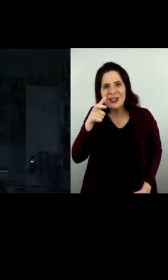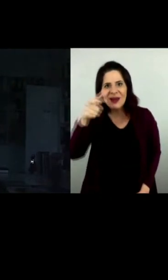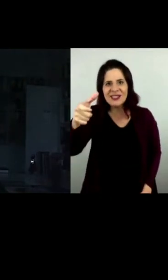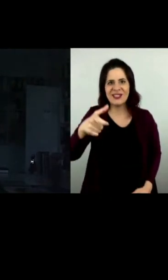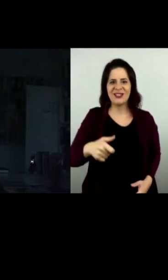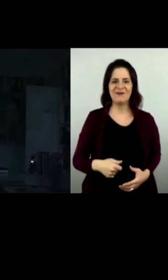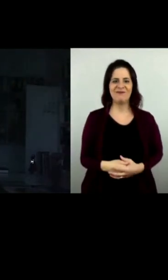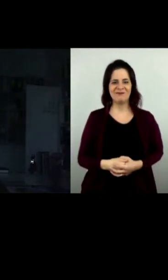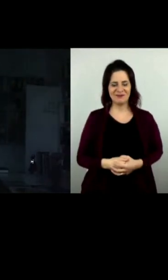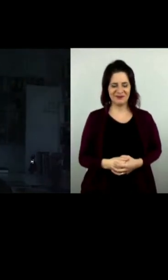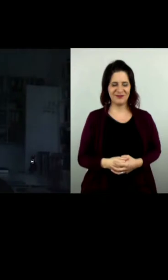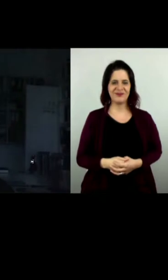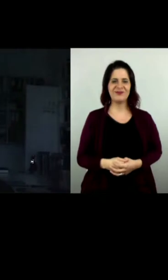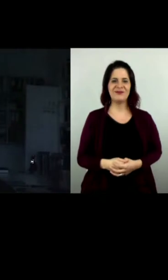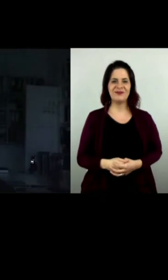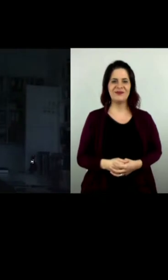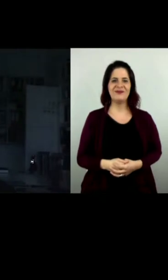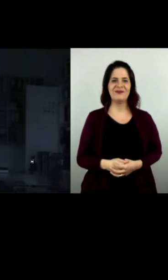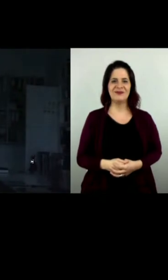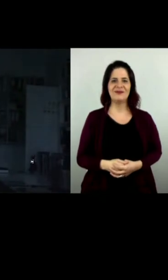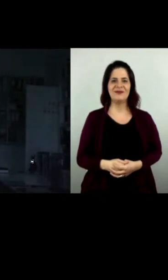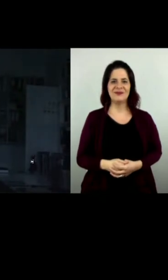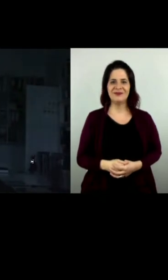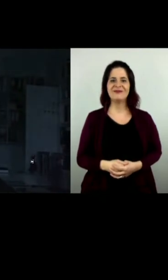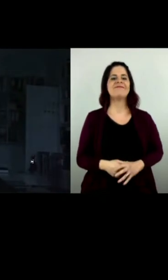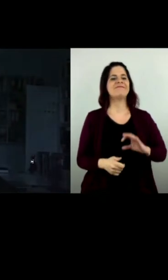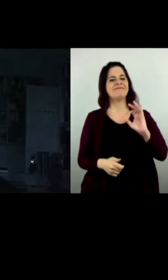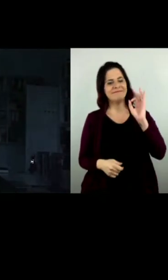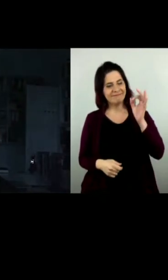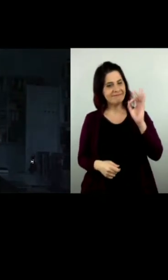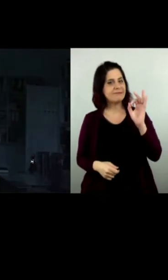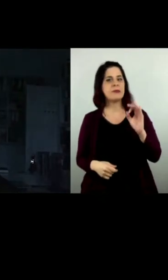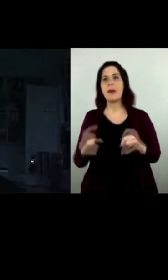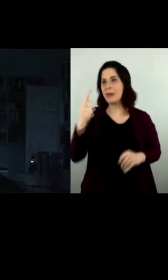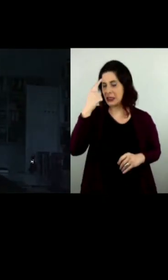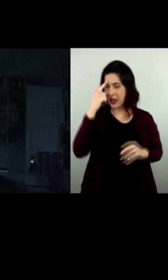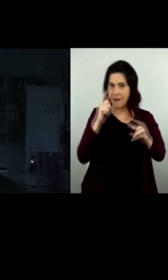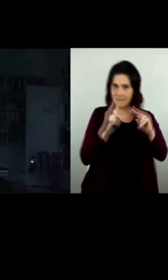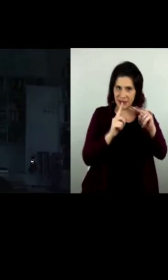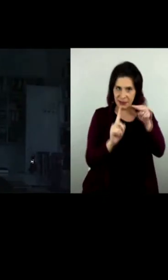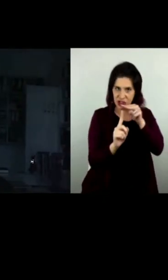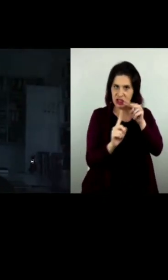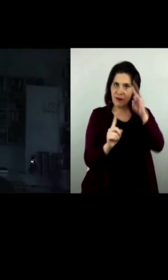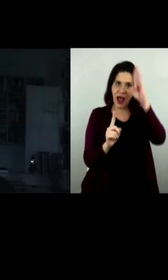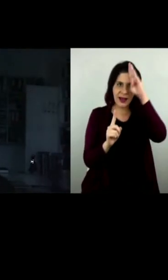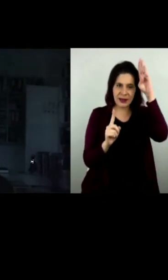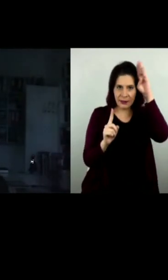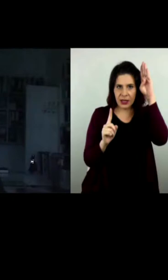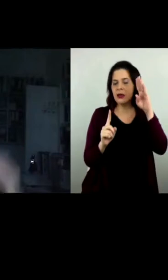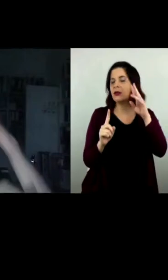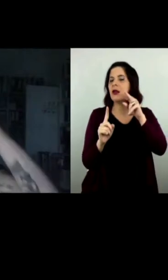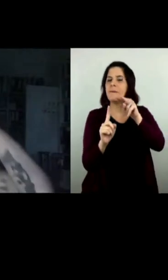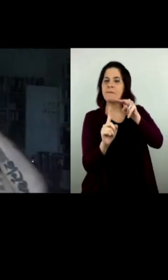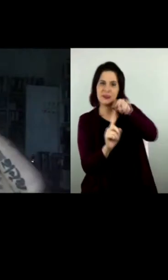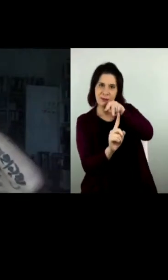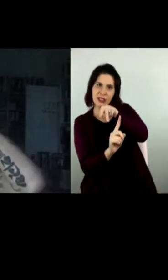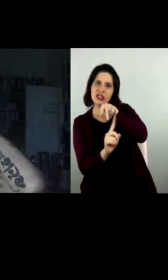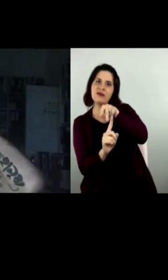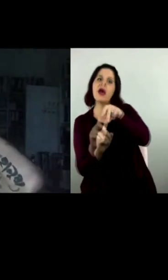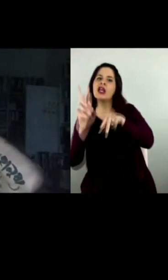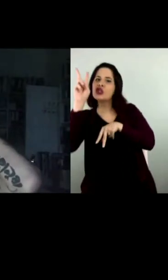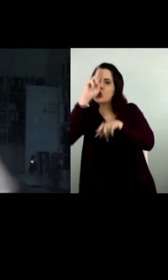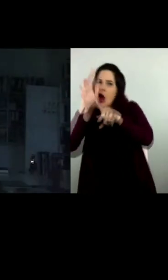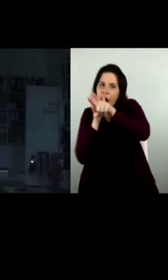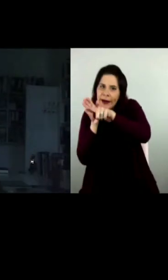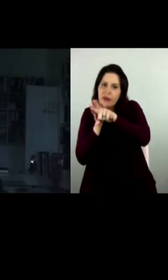like the academic perspective, the historian's perspective, is valuable. But I'm a filmmaker, and so that's the story I'm